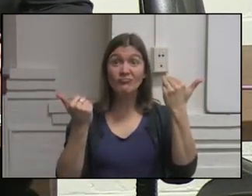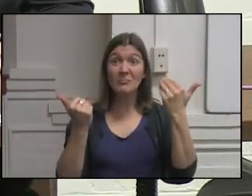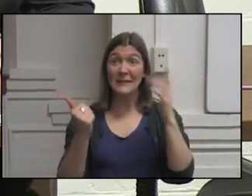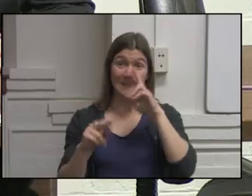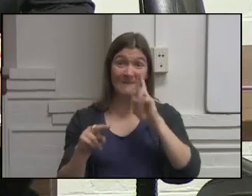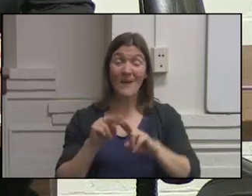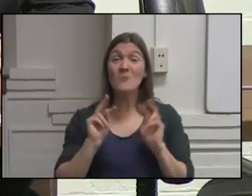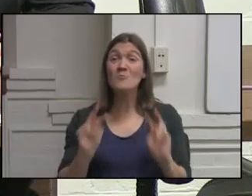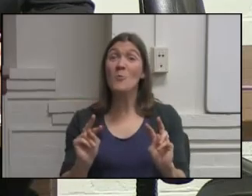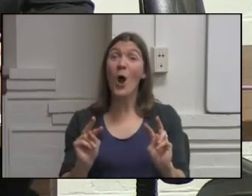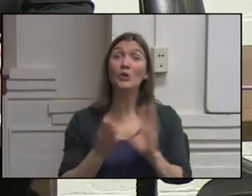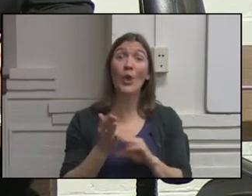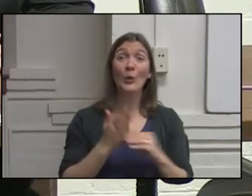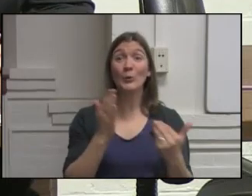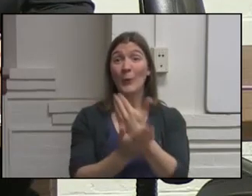come.